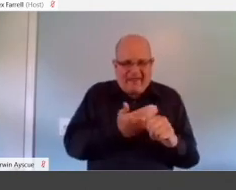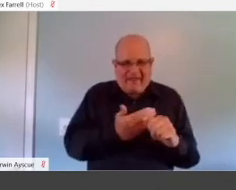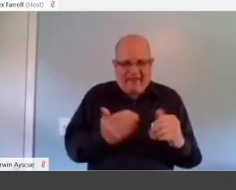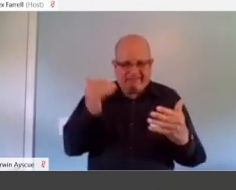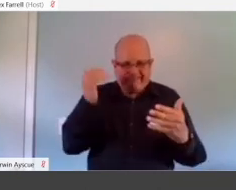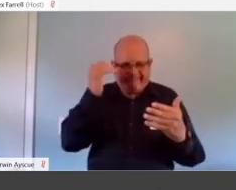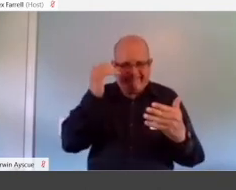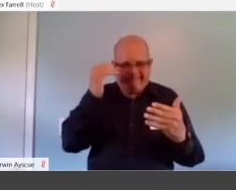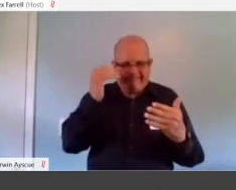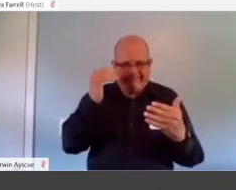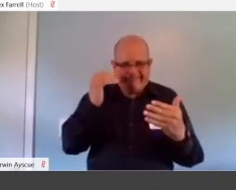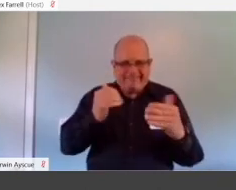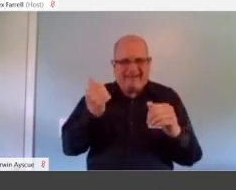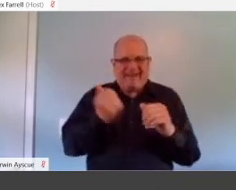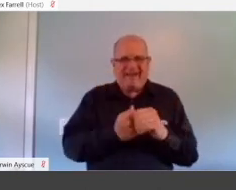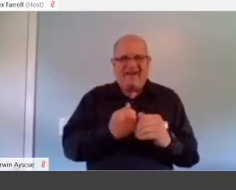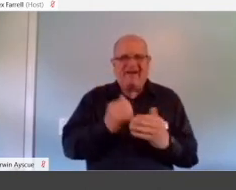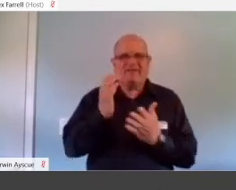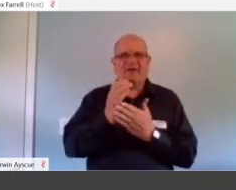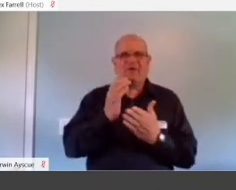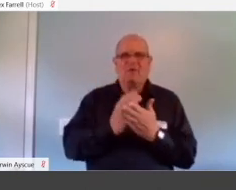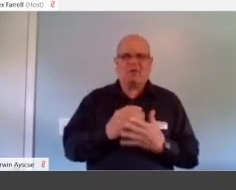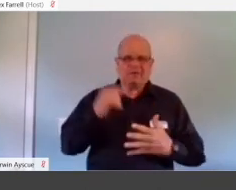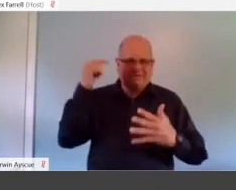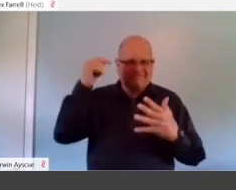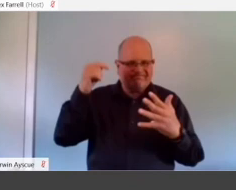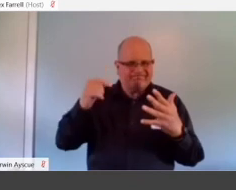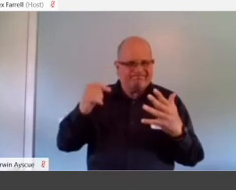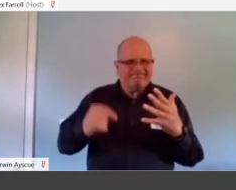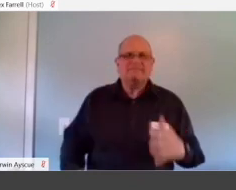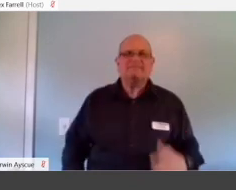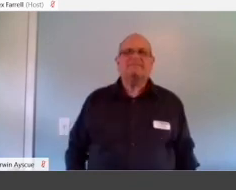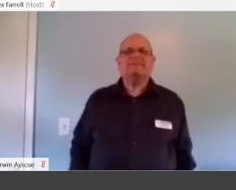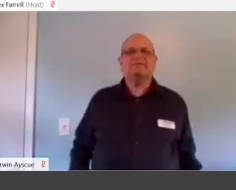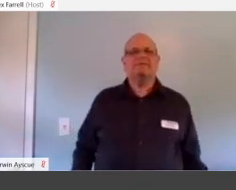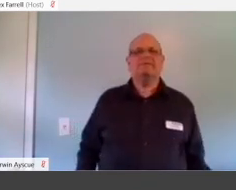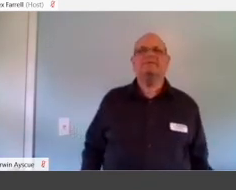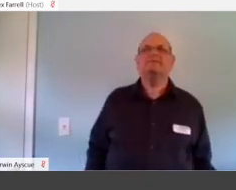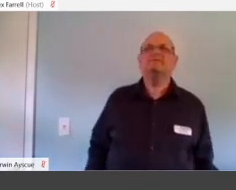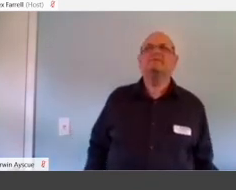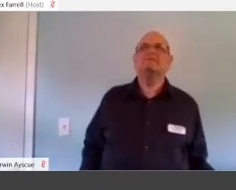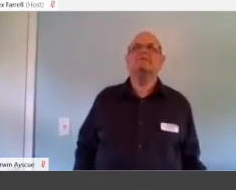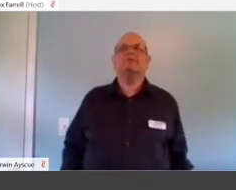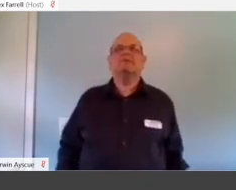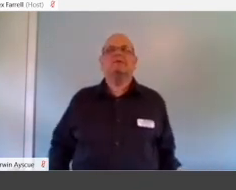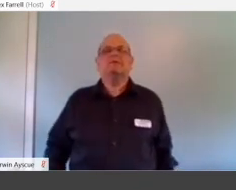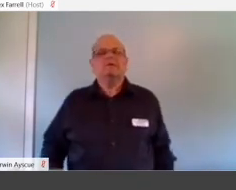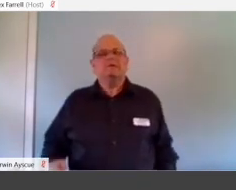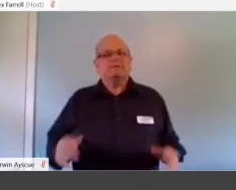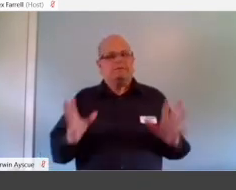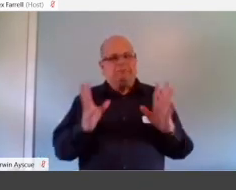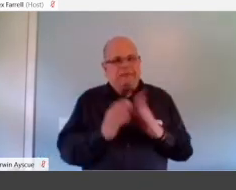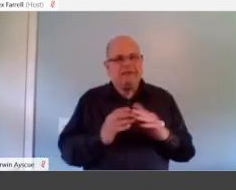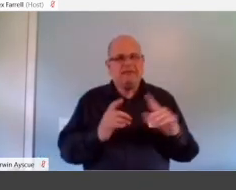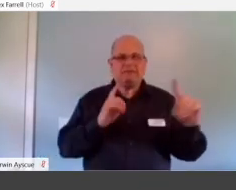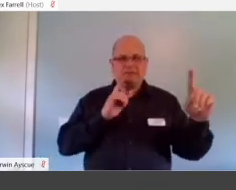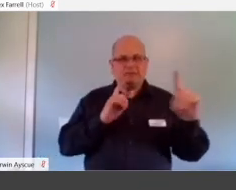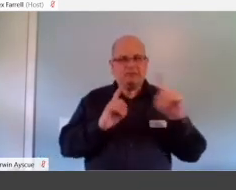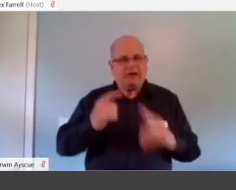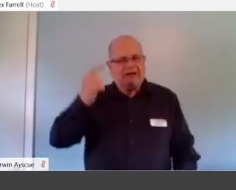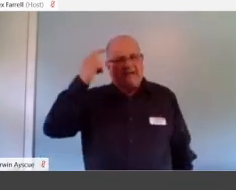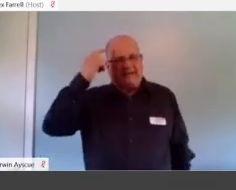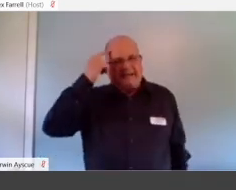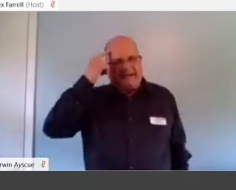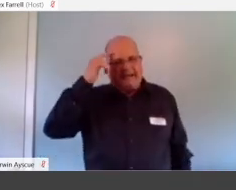aspect, in every single course that we do. And we've even gone back and really thought about how do you make